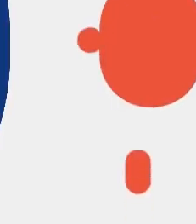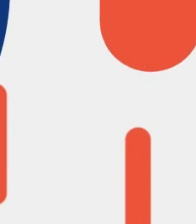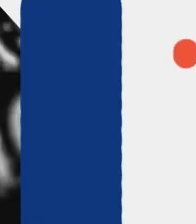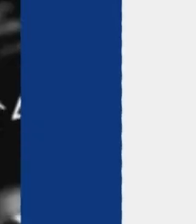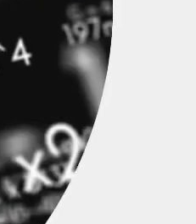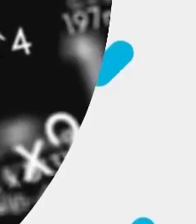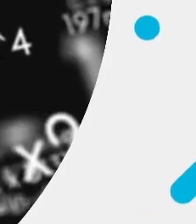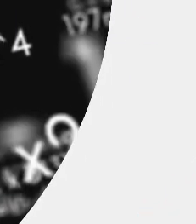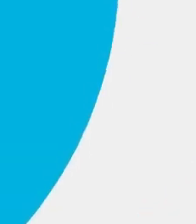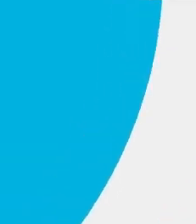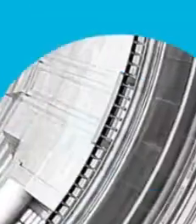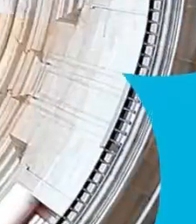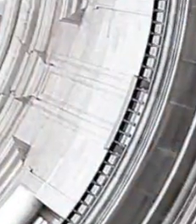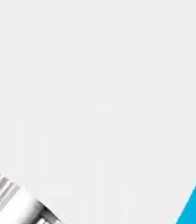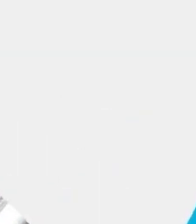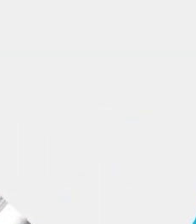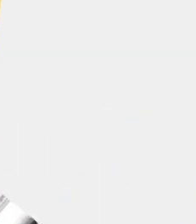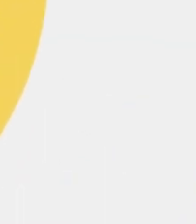tuned.